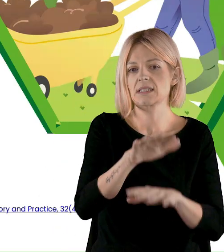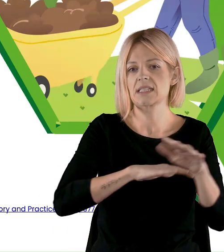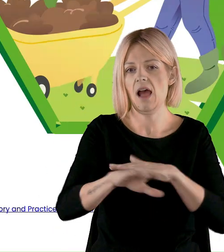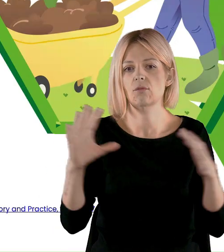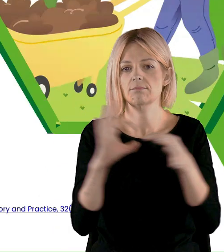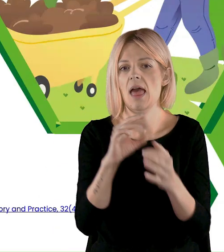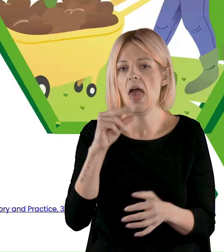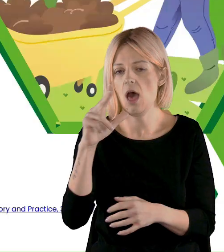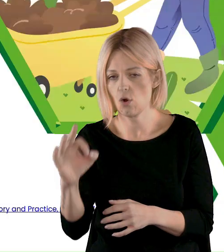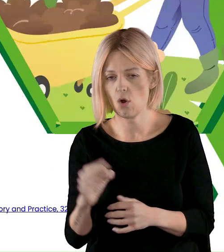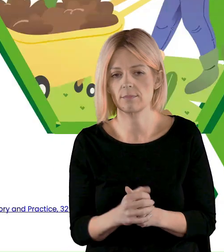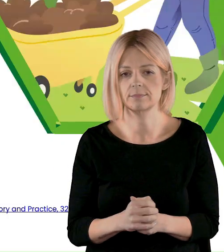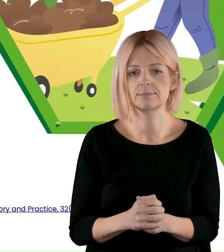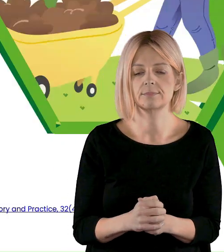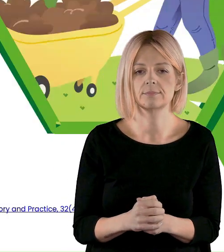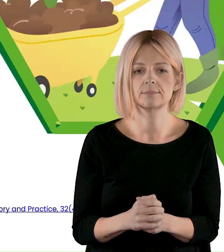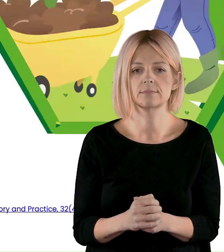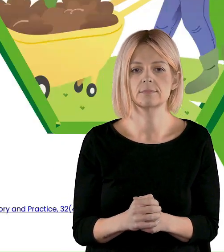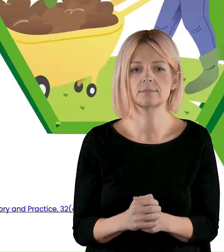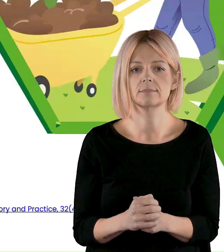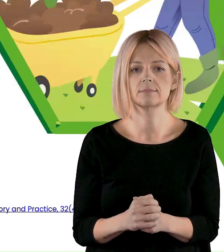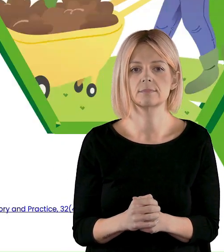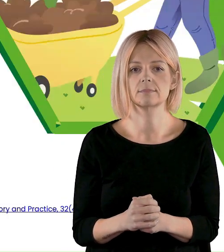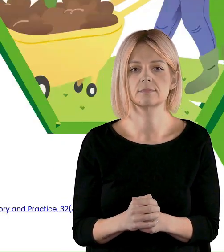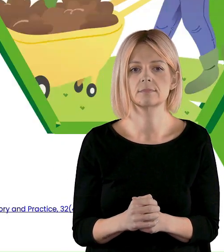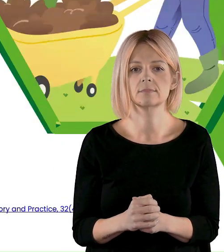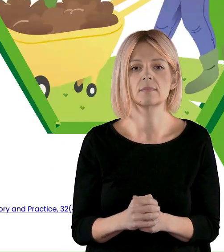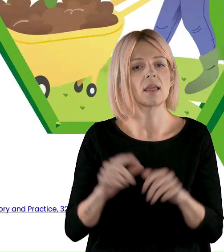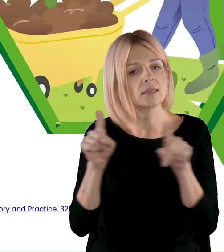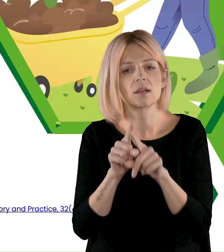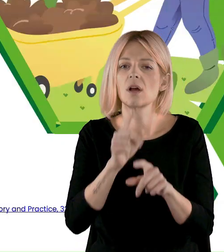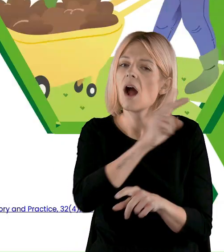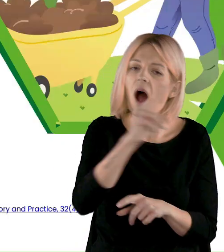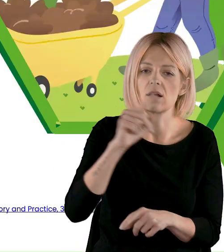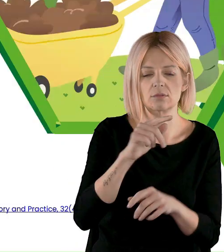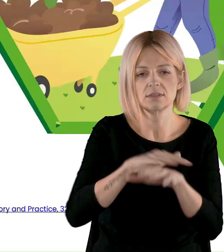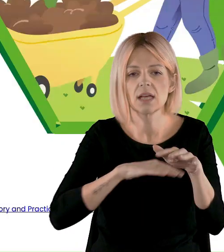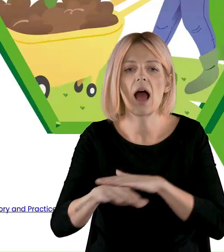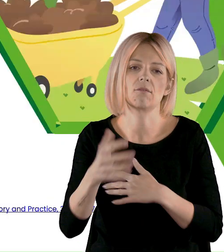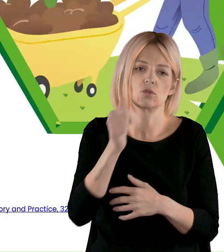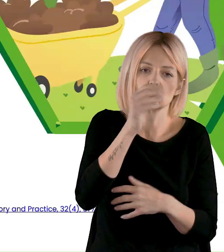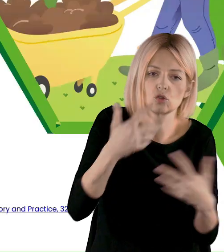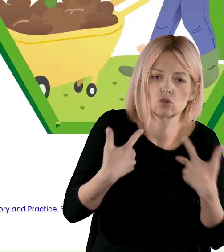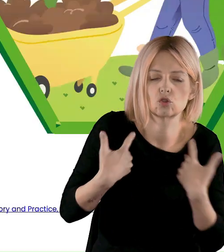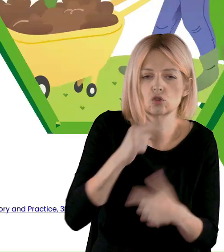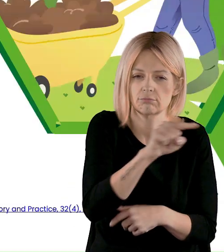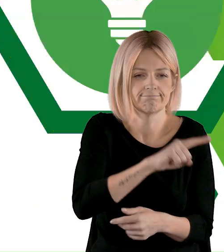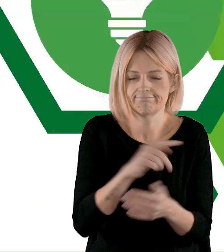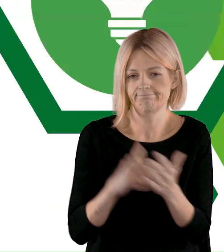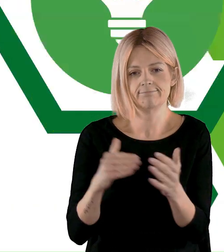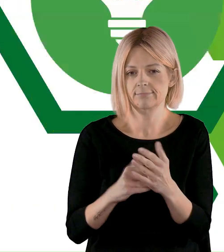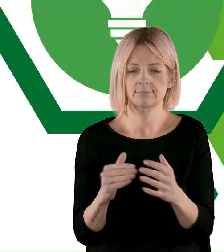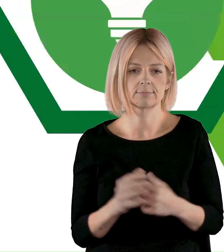is a short video that you can see, and it will give you more information of what green skills are.